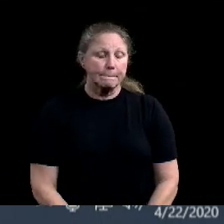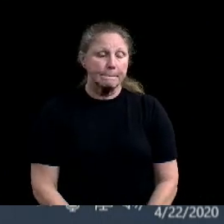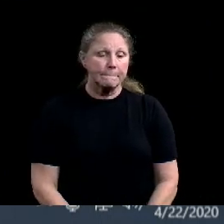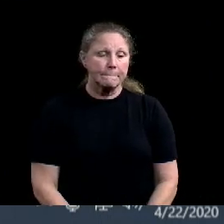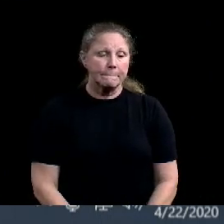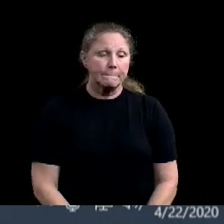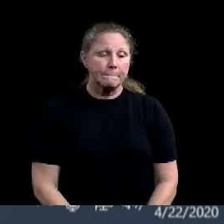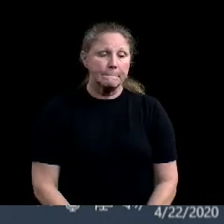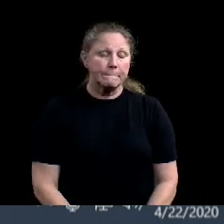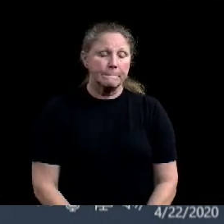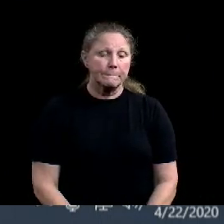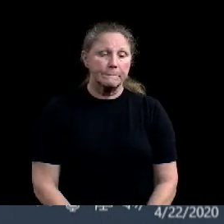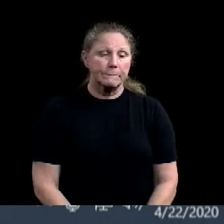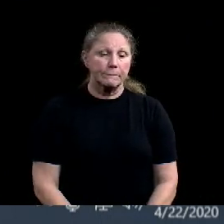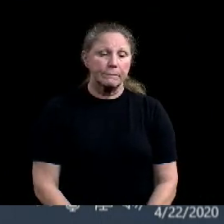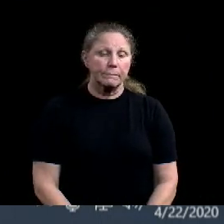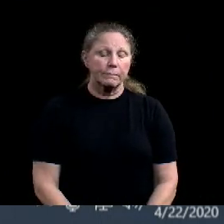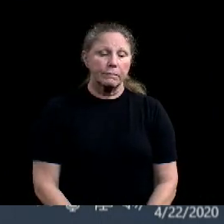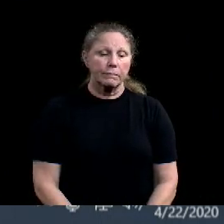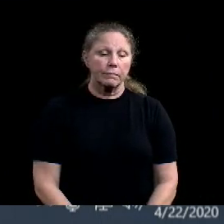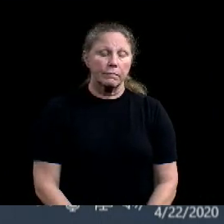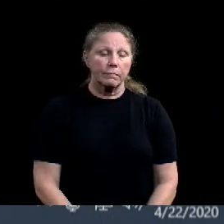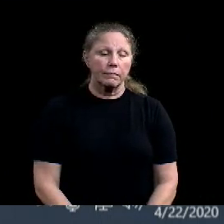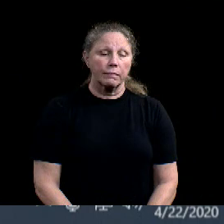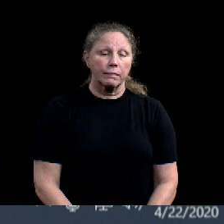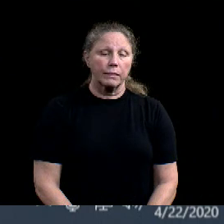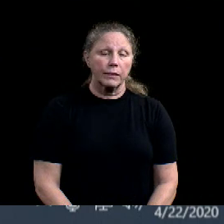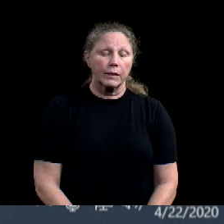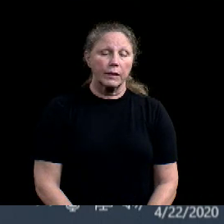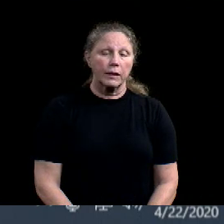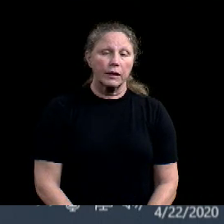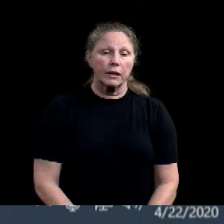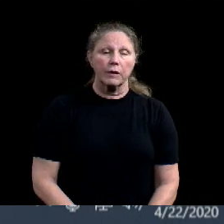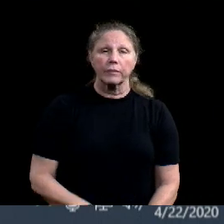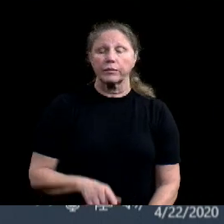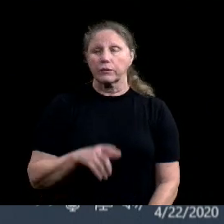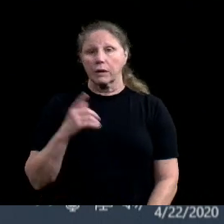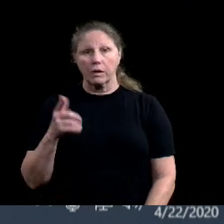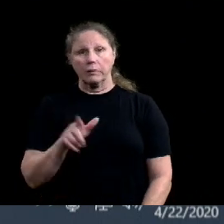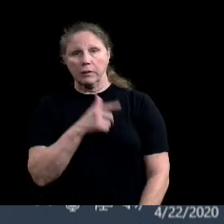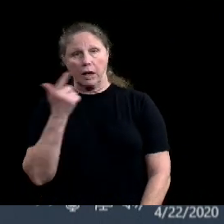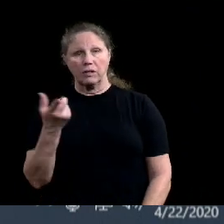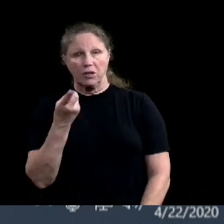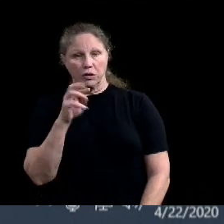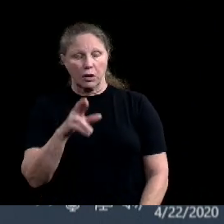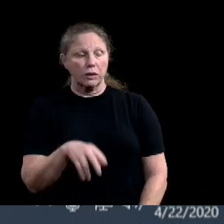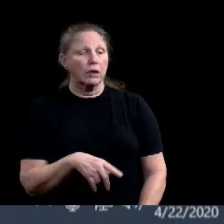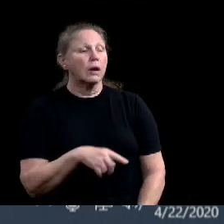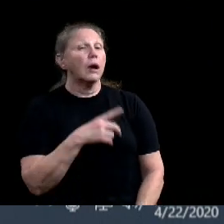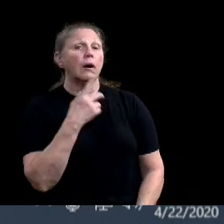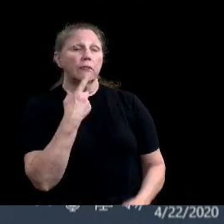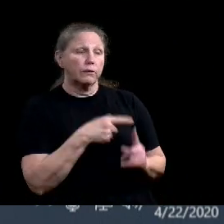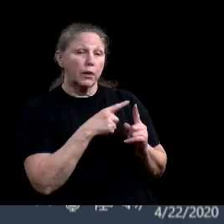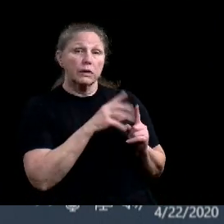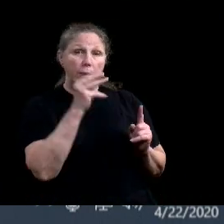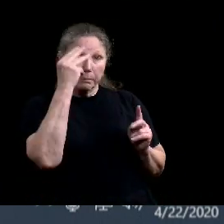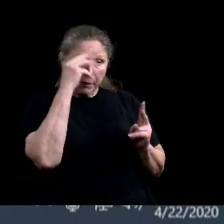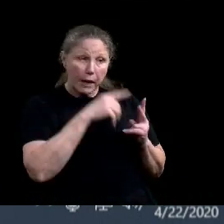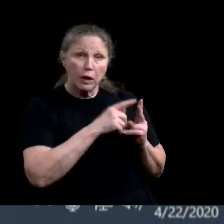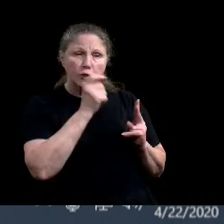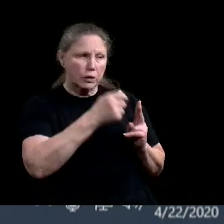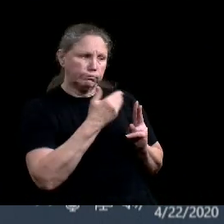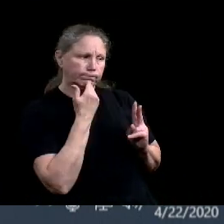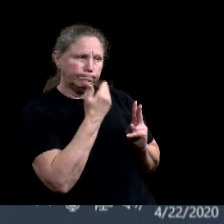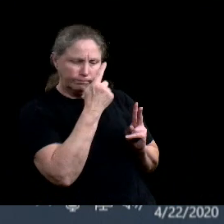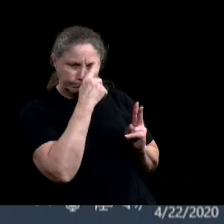Well, first, Judge Felton, Mayor Deaver, thank you for the opportunity to join you again today. I appreciate it very much. And I'll start with